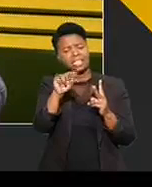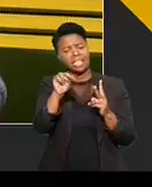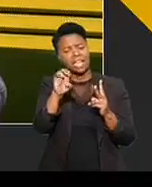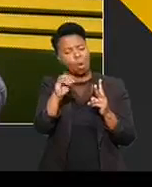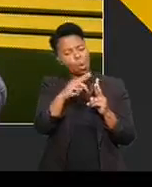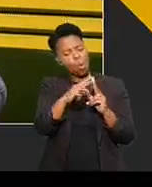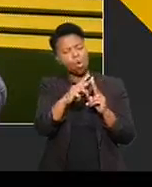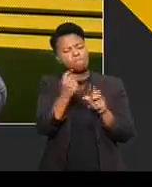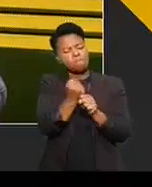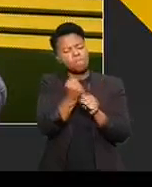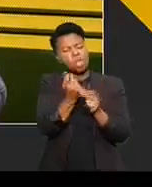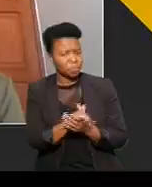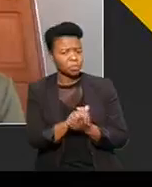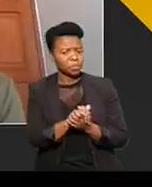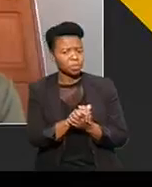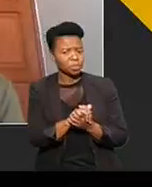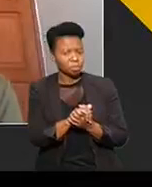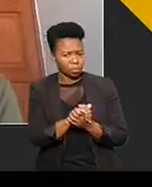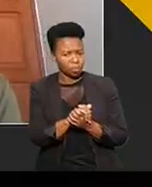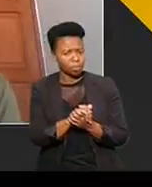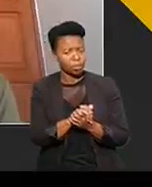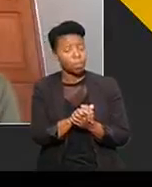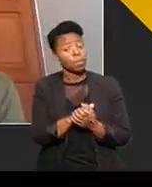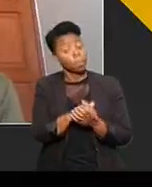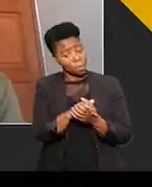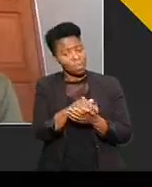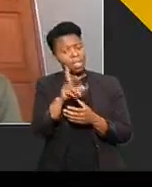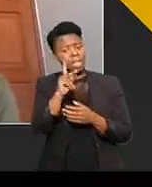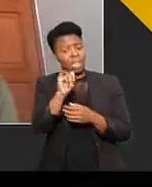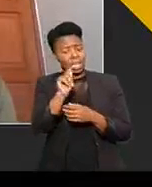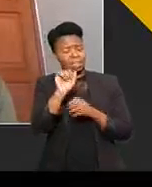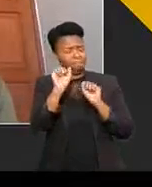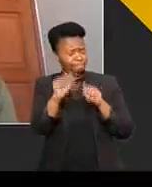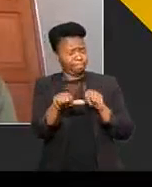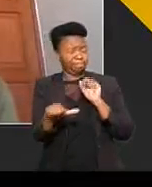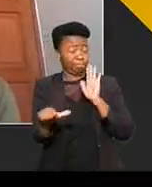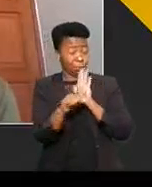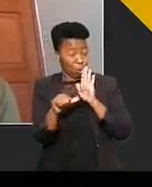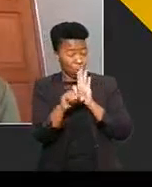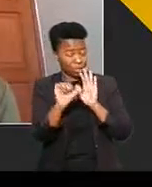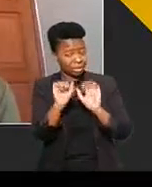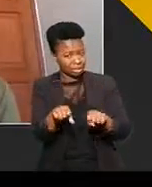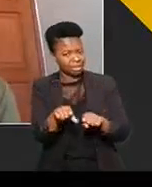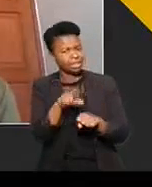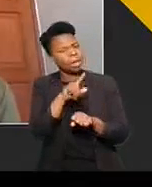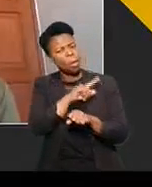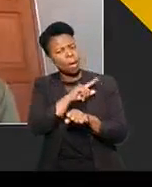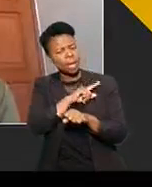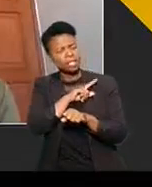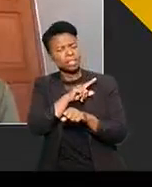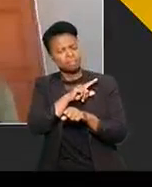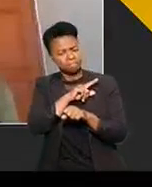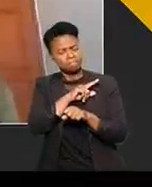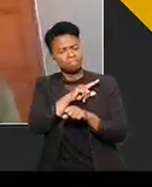role of this new kit according to you guys? This kit is quite important. I mean, as Daniel has said, this is a PCR